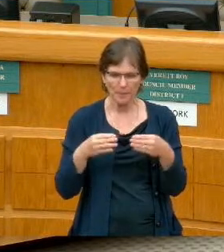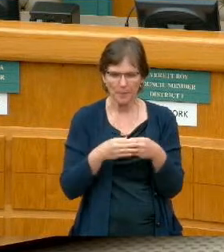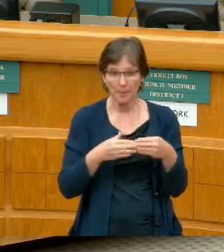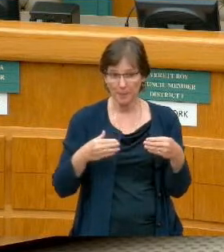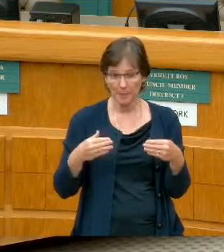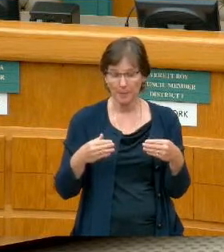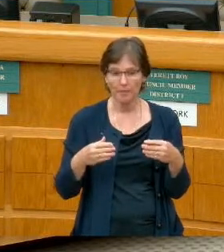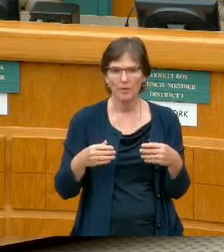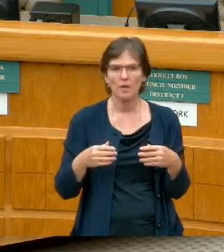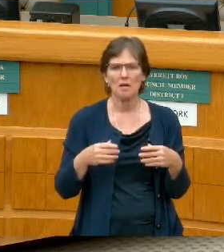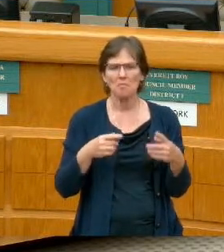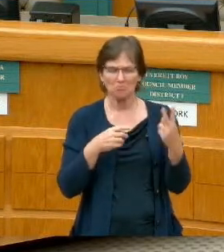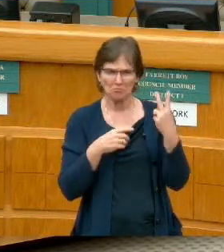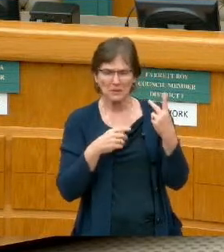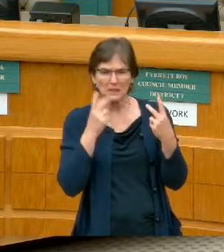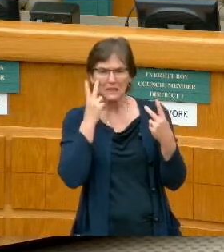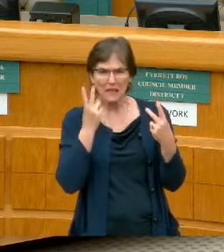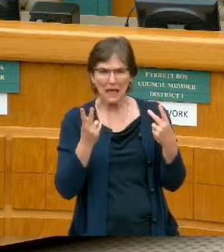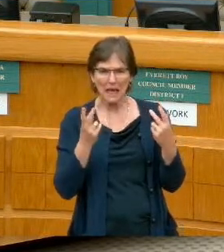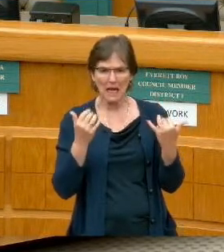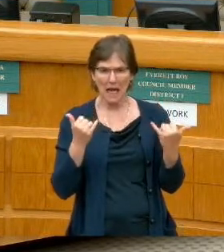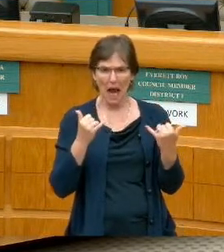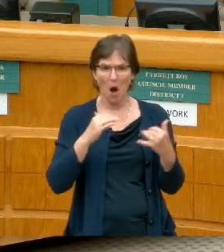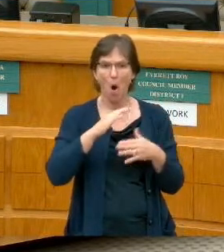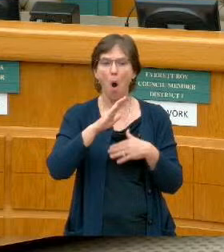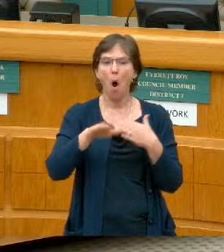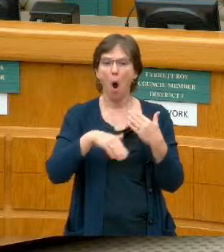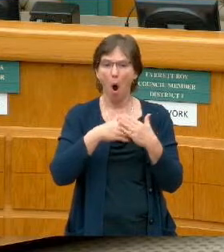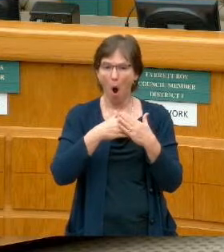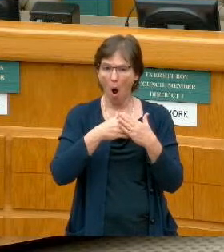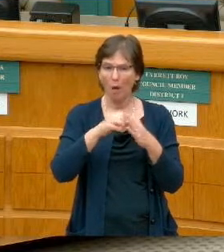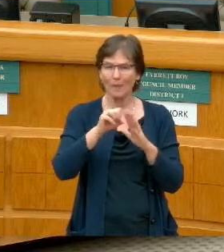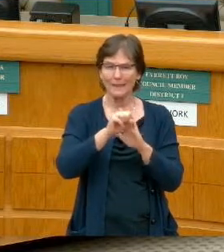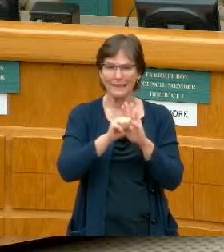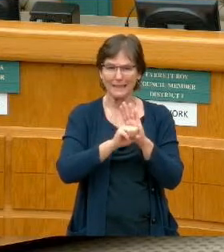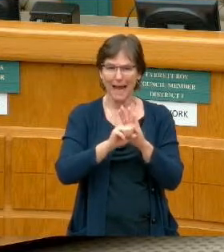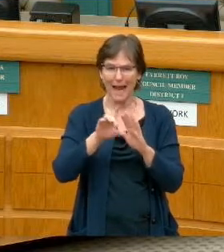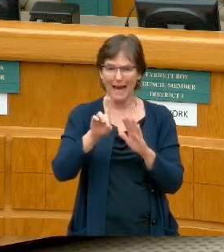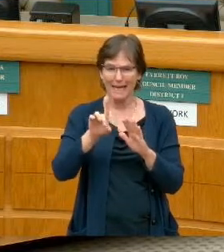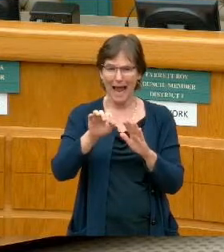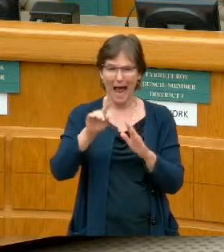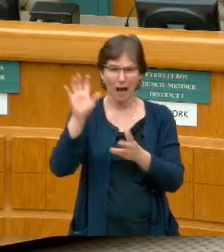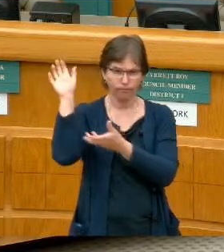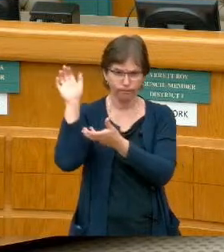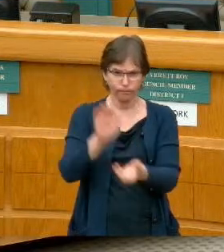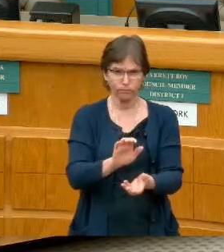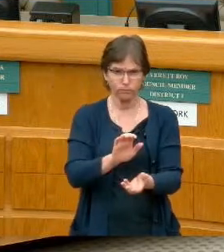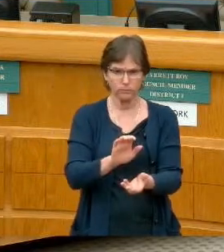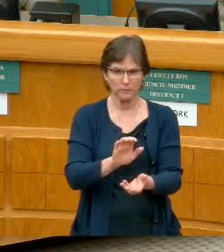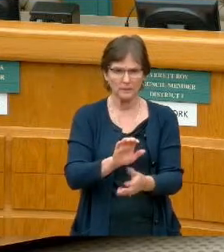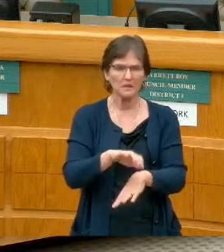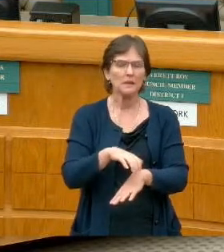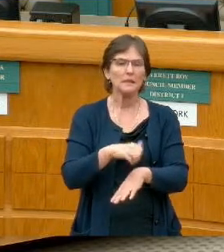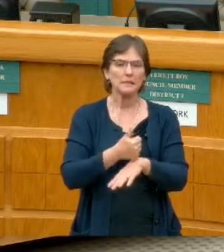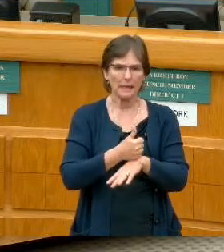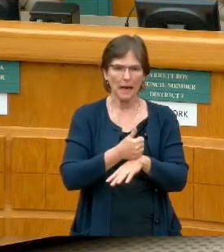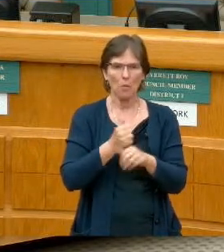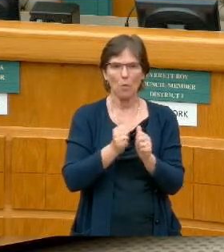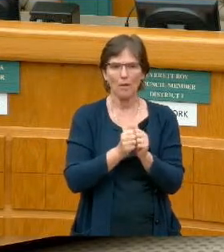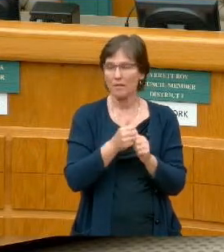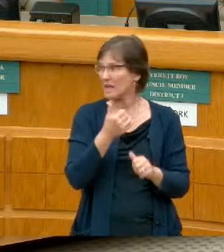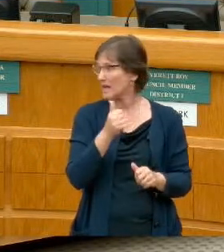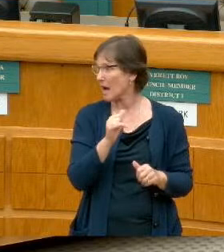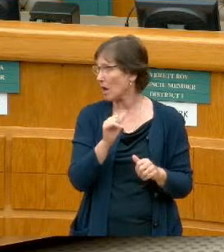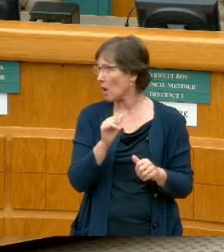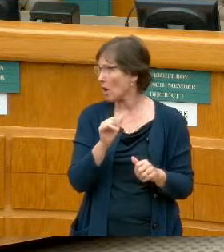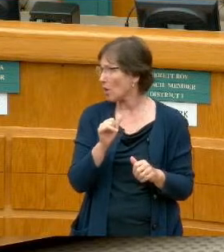And this one shows for all of the state data dumps, we're putting them in there in the right place, wherever the lab actually was taken on that day.